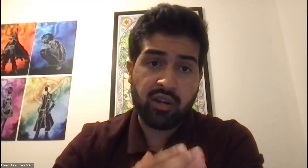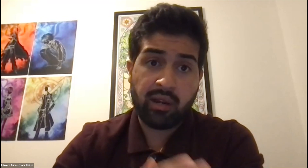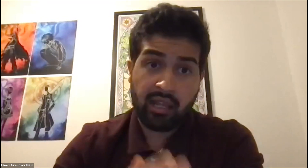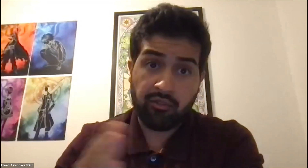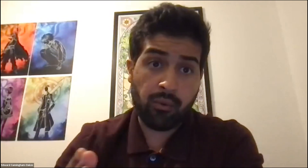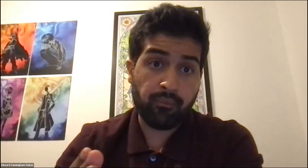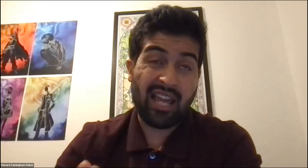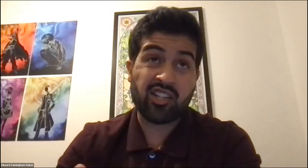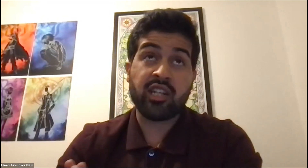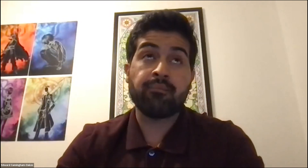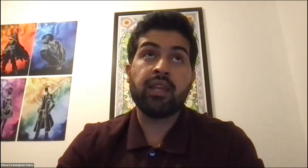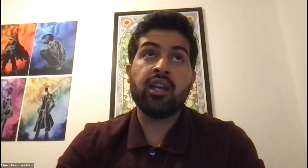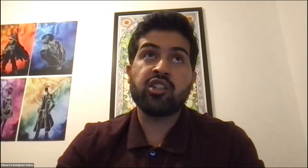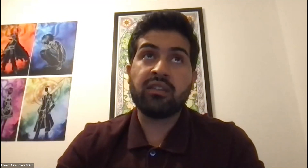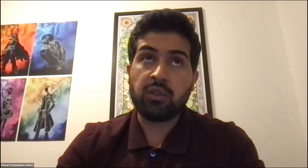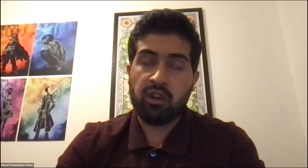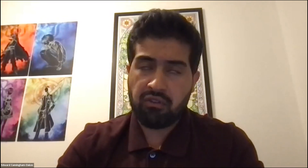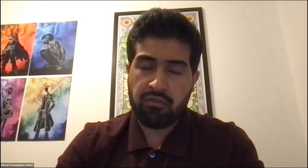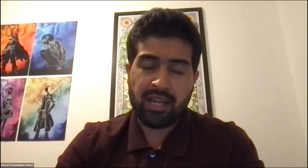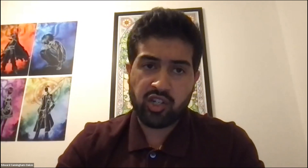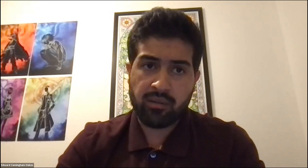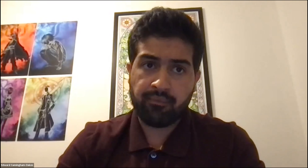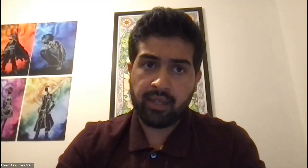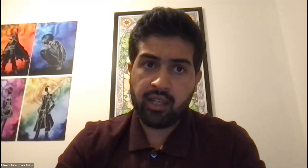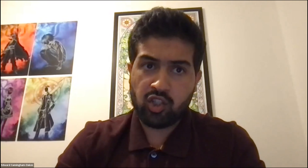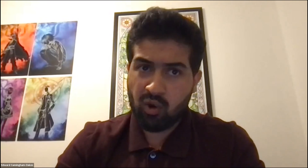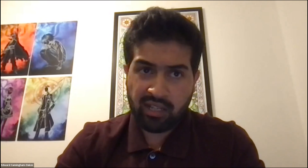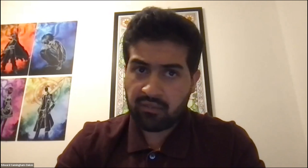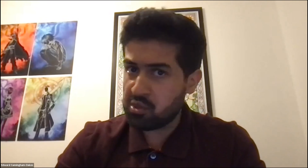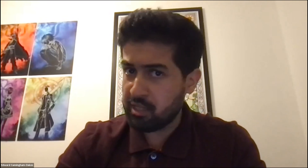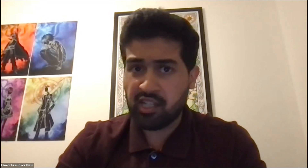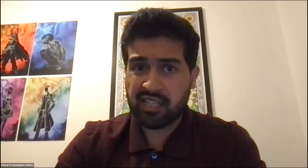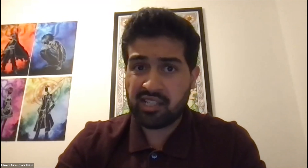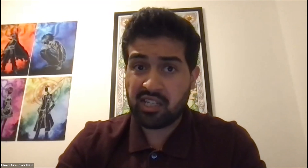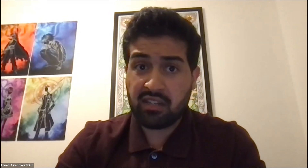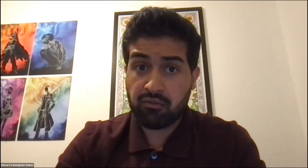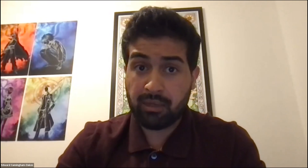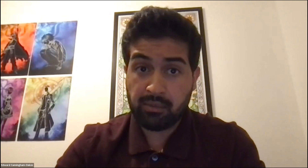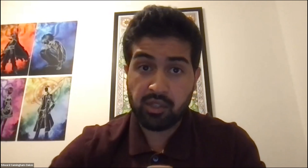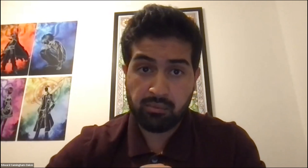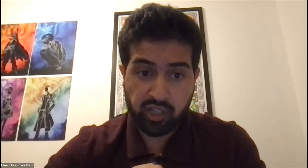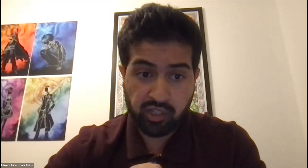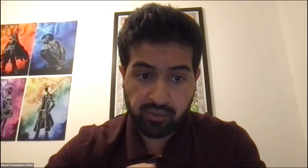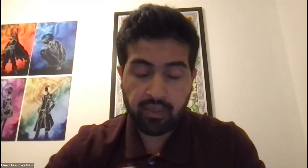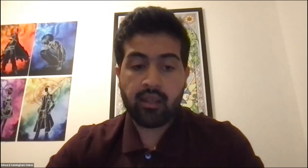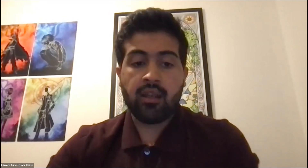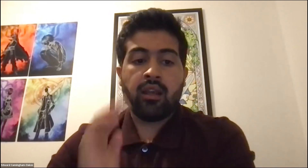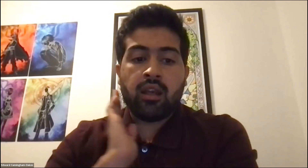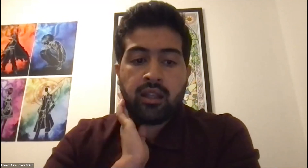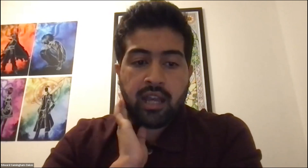actually generate that, will actually give you enough information to try and give you a species identity, even from a limited number of